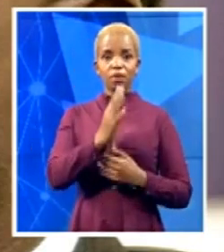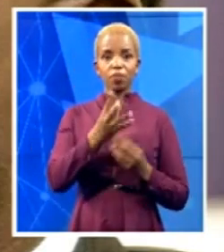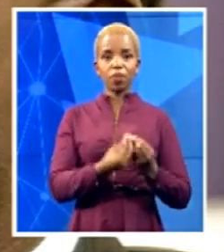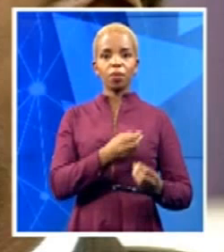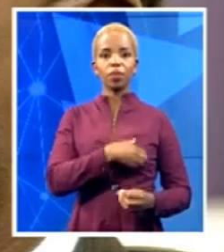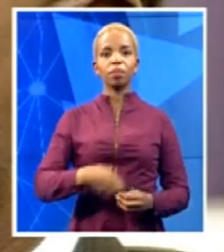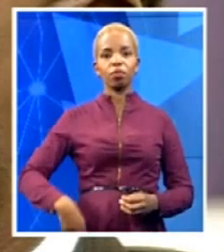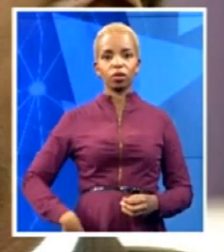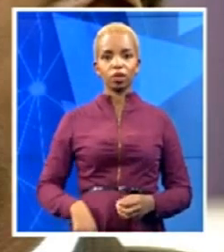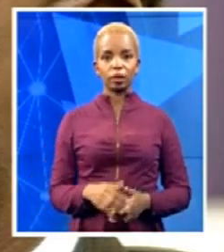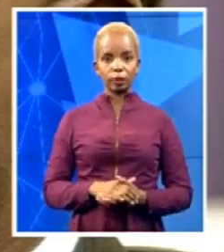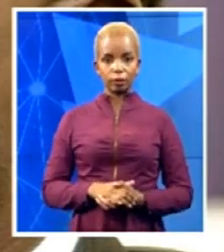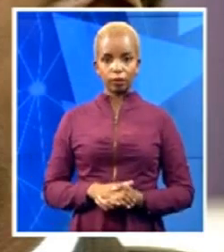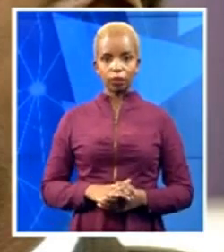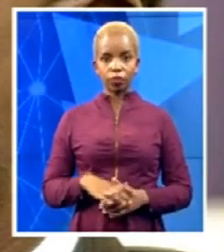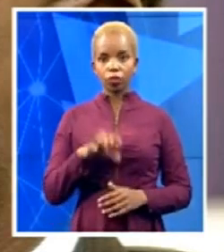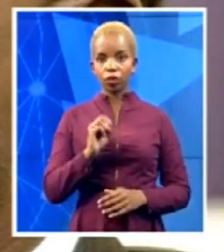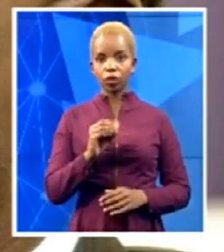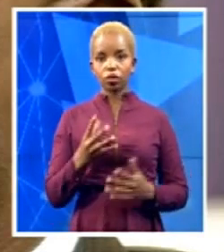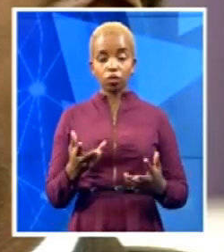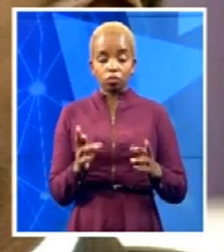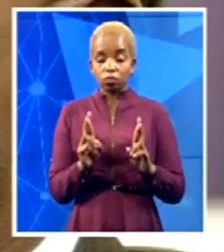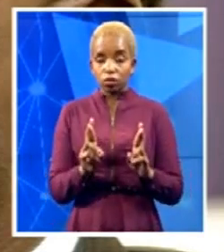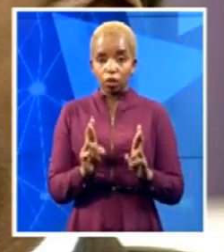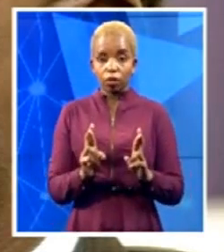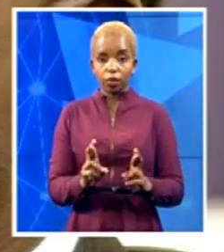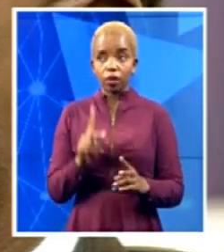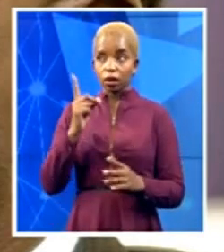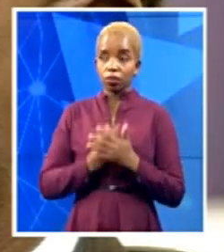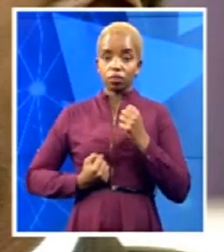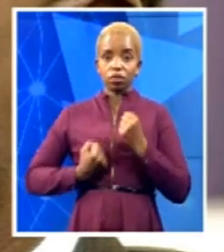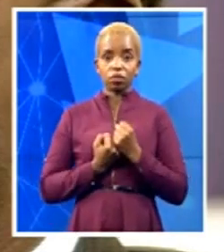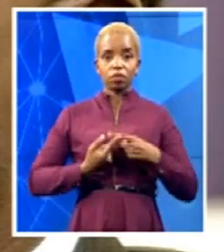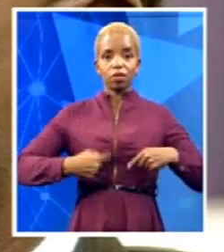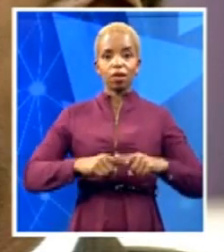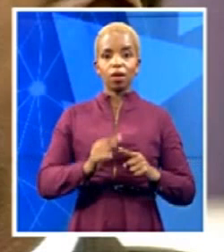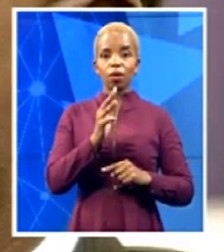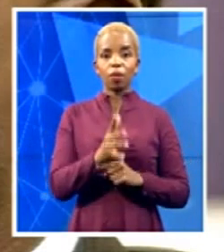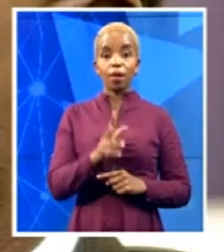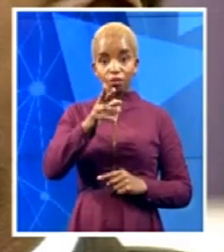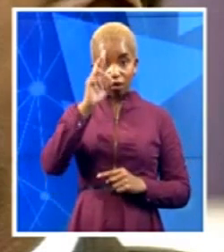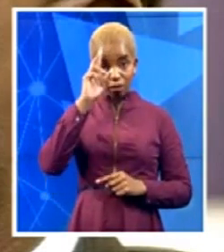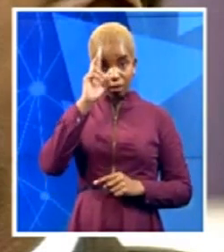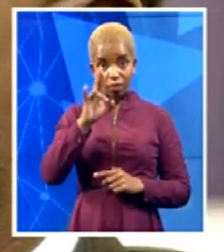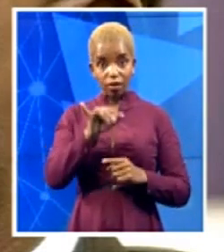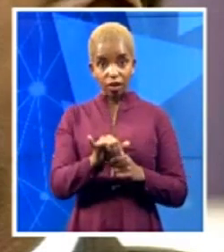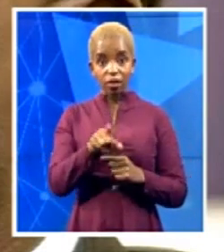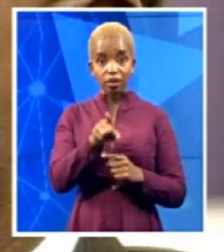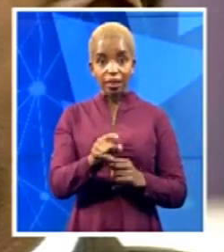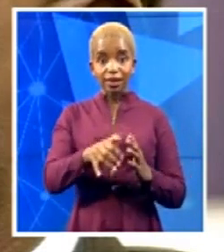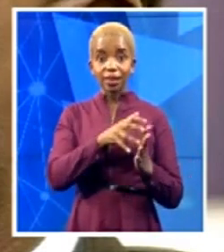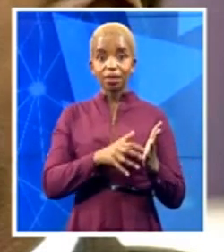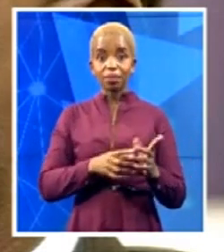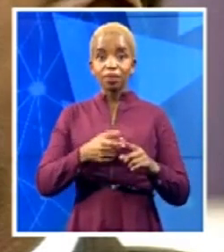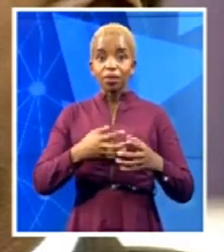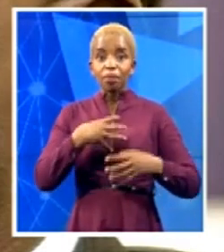we're hoping that they will. But remember that in the president's statement, which quoted ourselves, the president himself said the same thing. That we